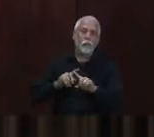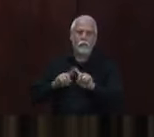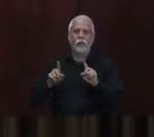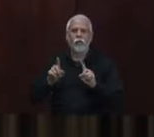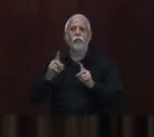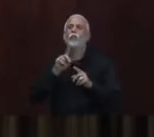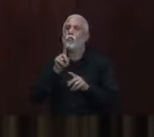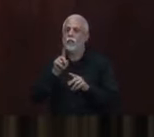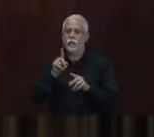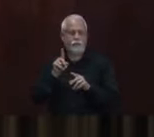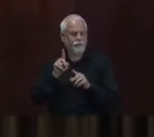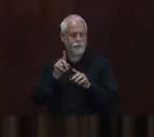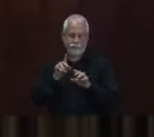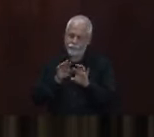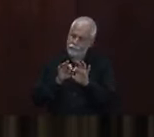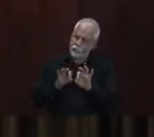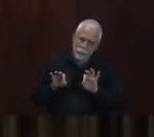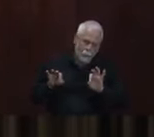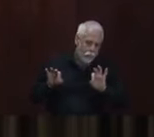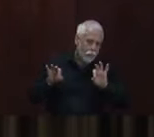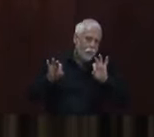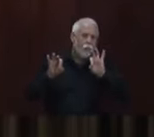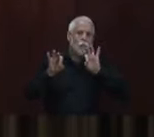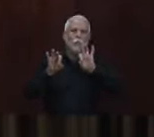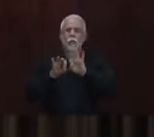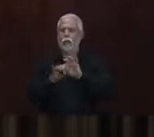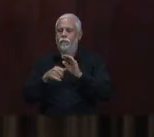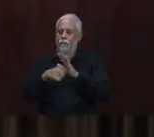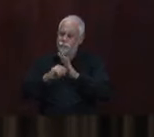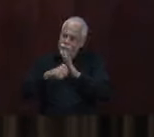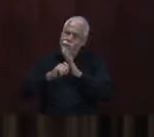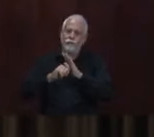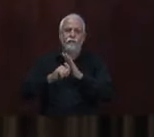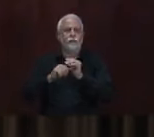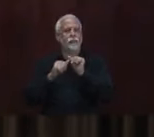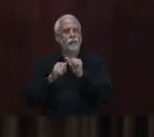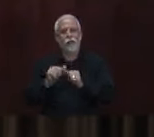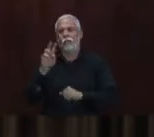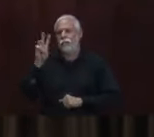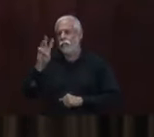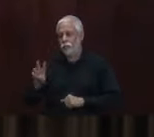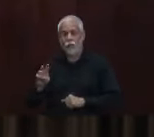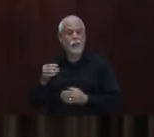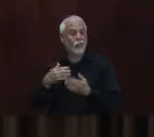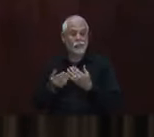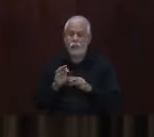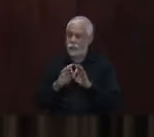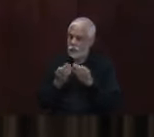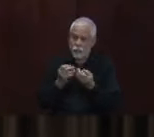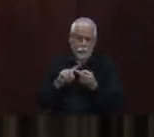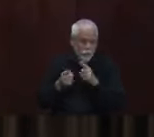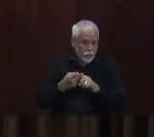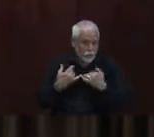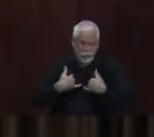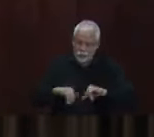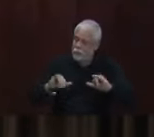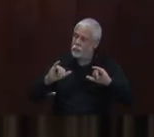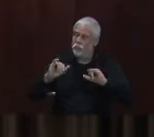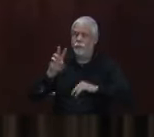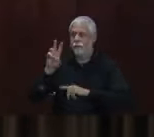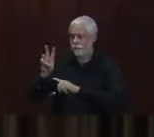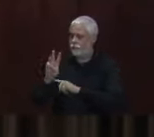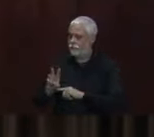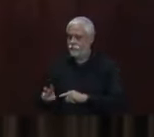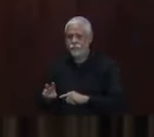that's why it is so important that we continue to do the 3 Ws, even with people we know. I think